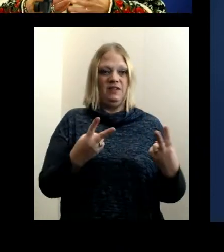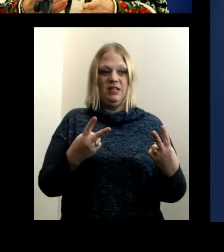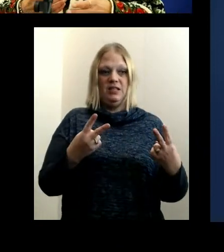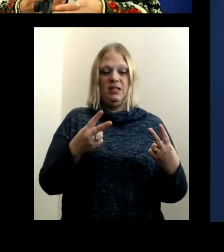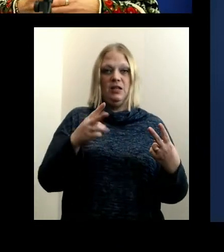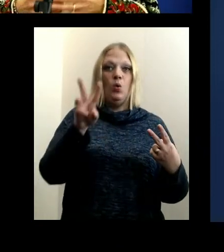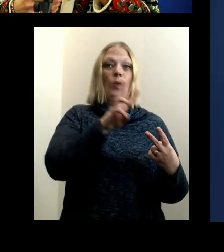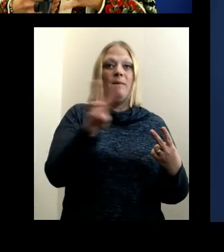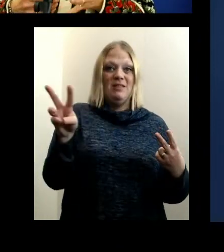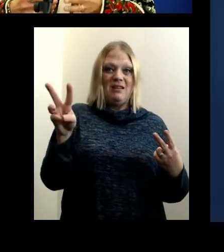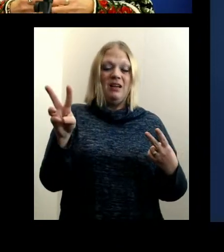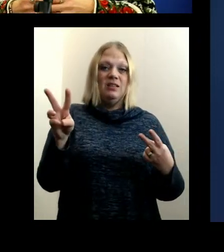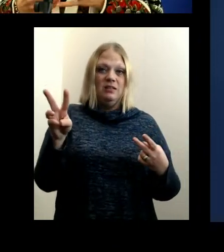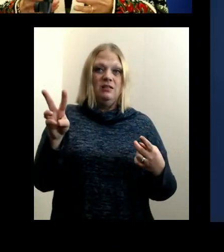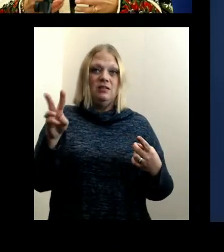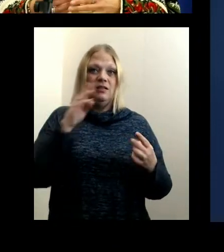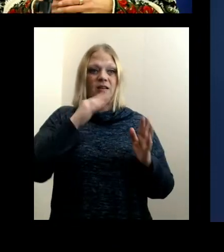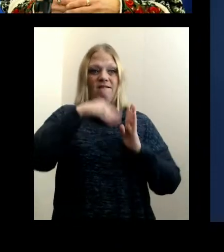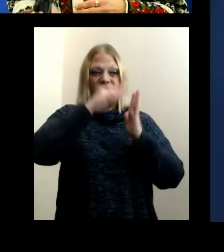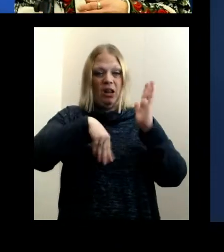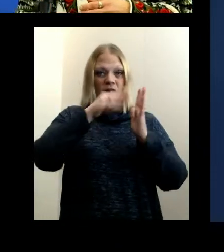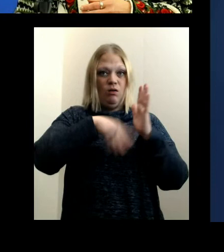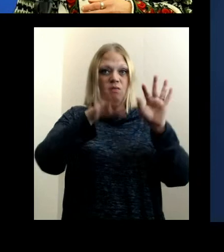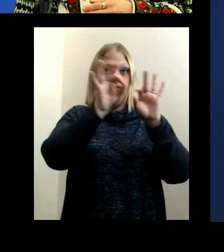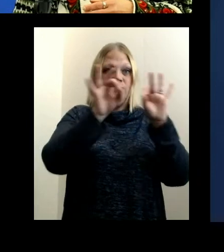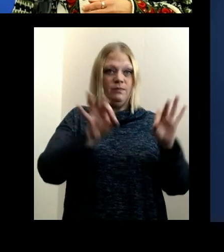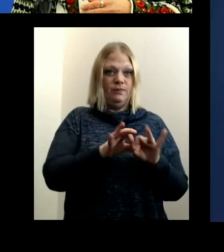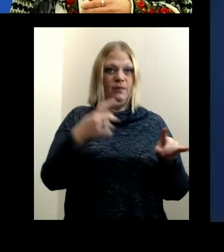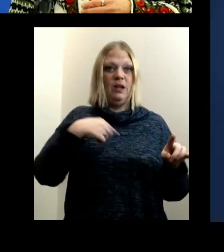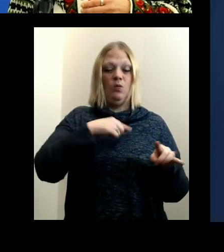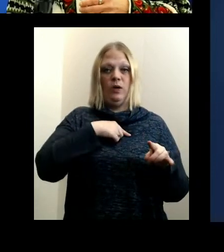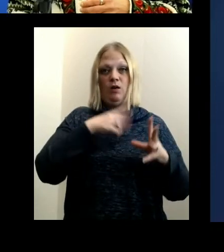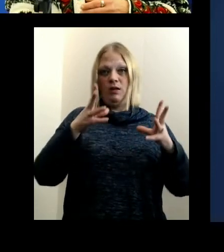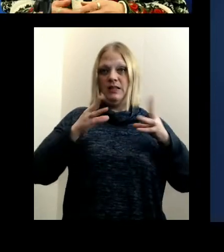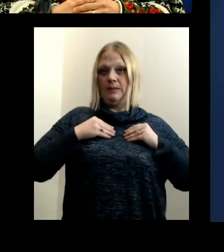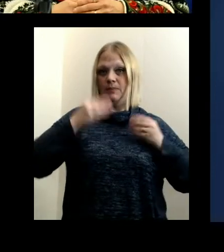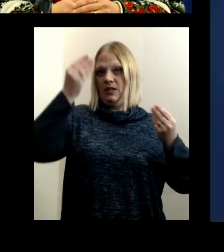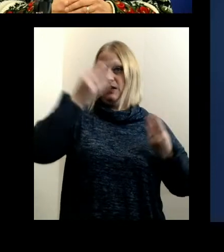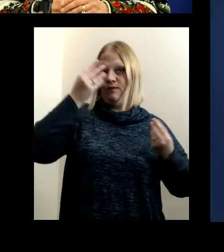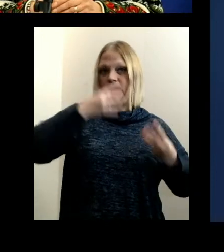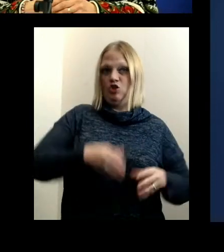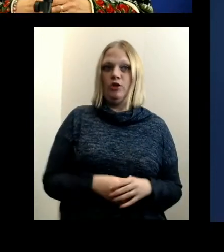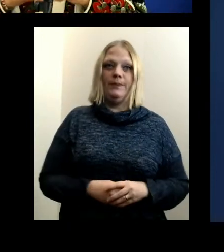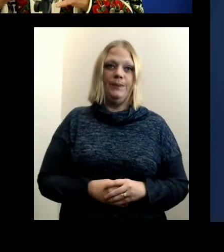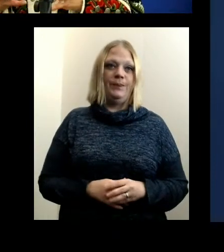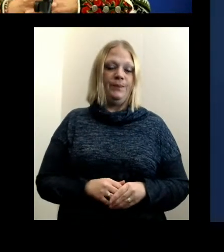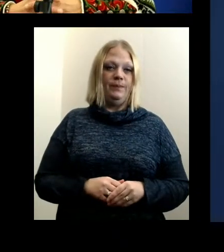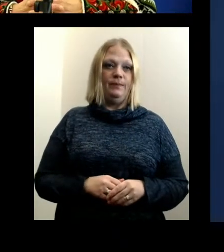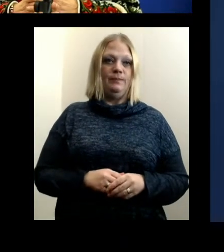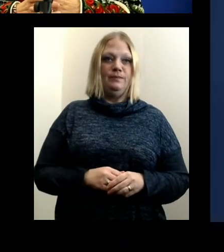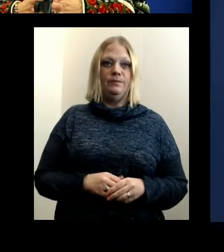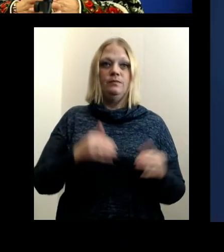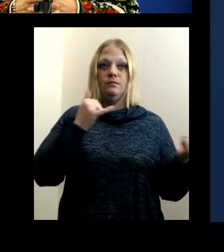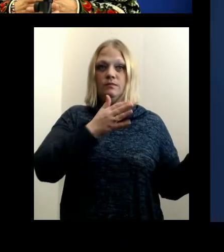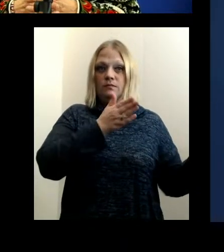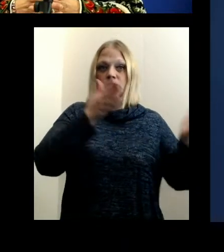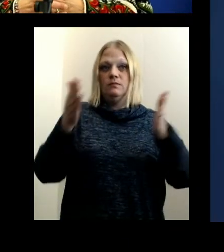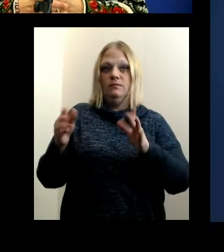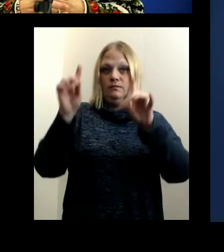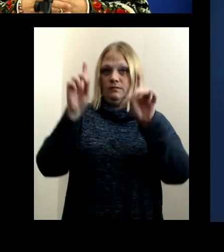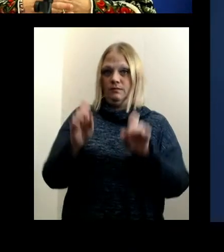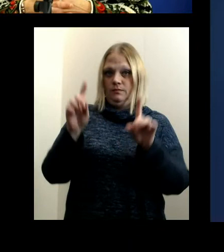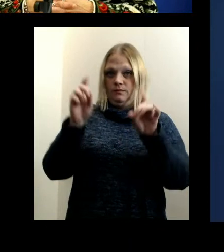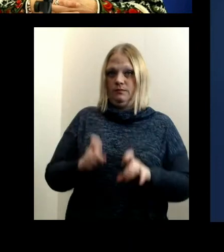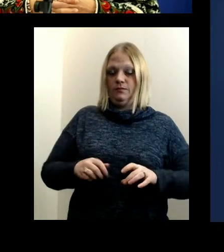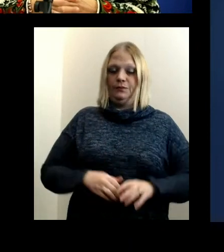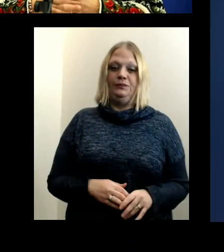vaccine website and fill out the form, and we are taking information. So I'm going to move on to testing.